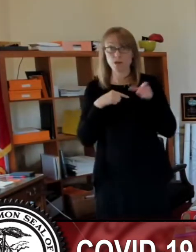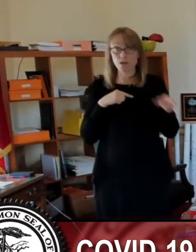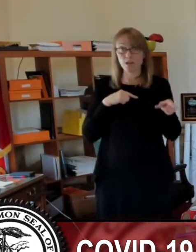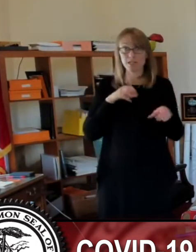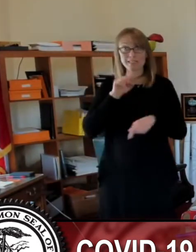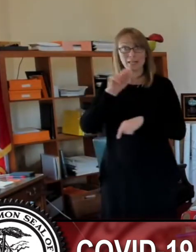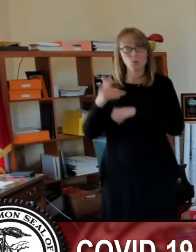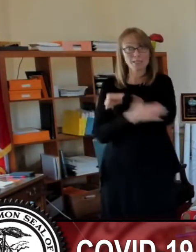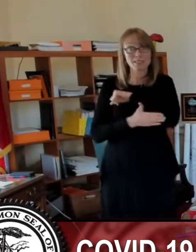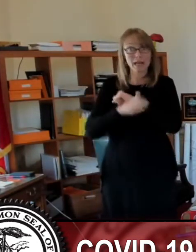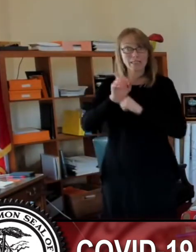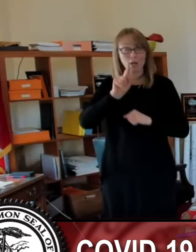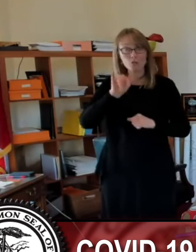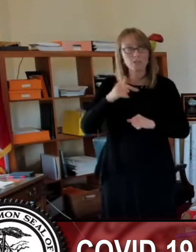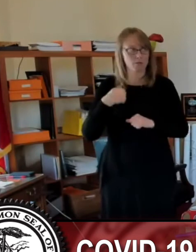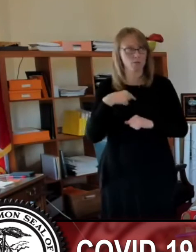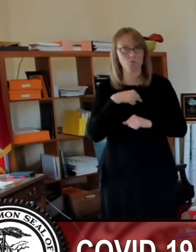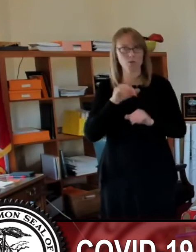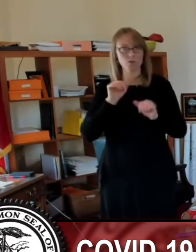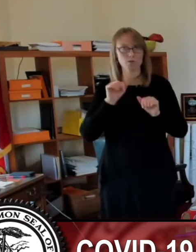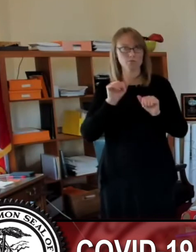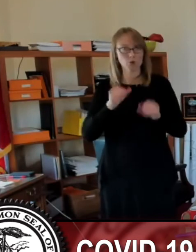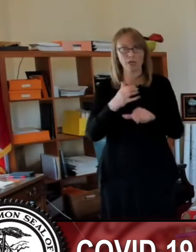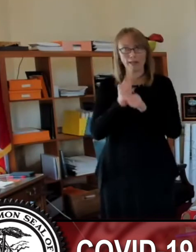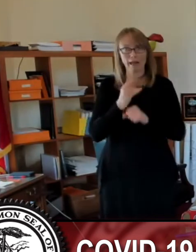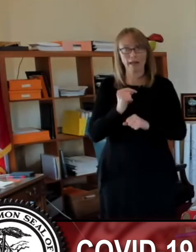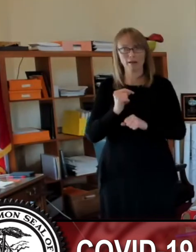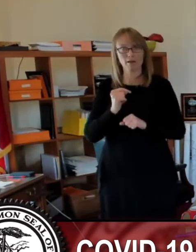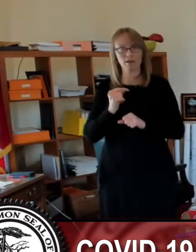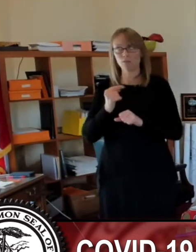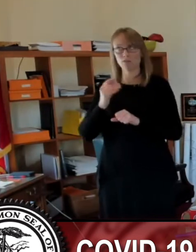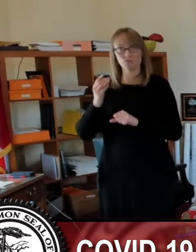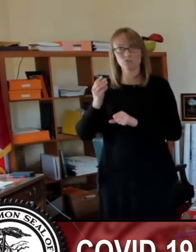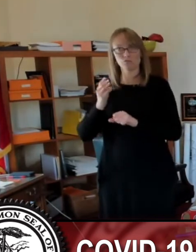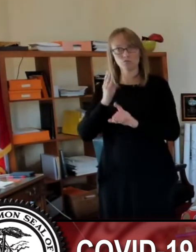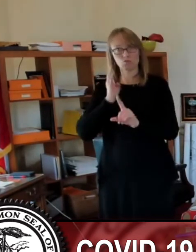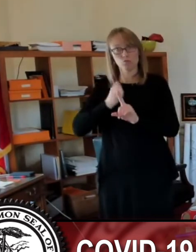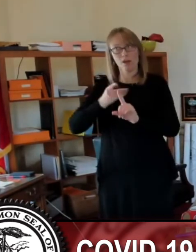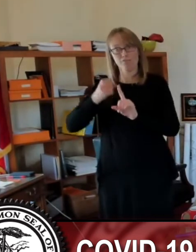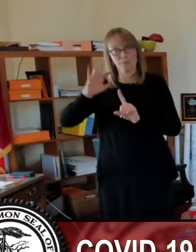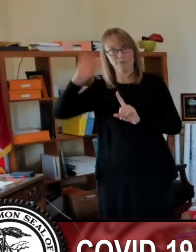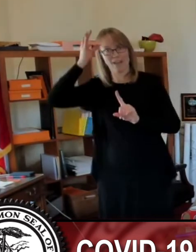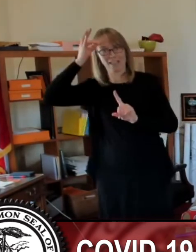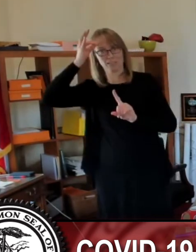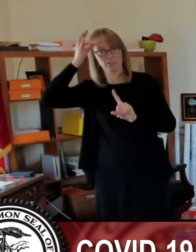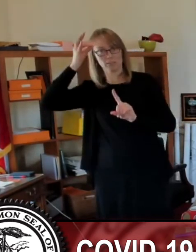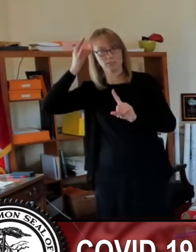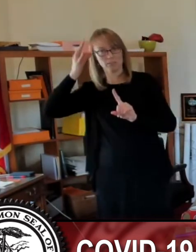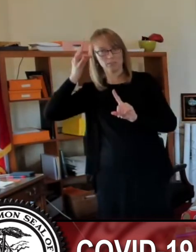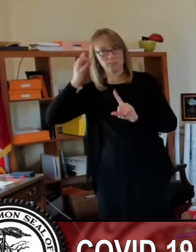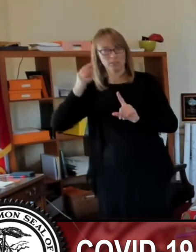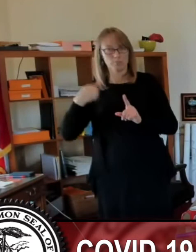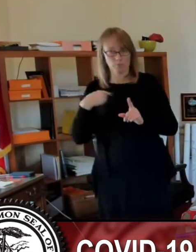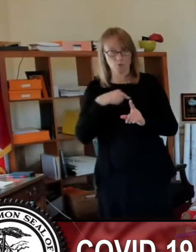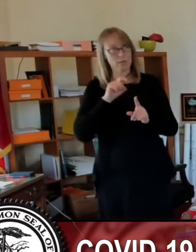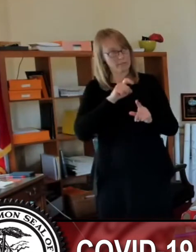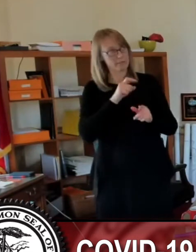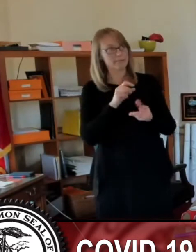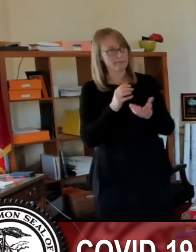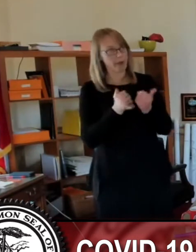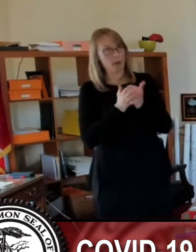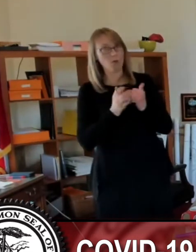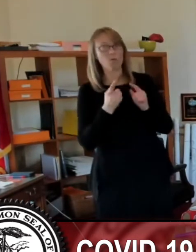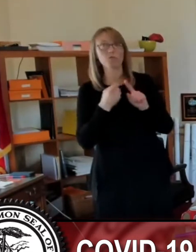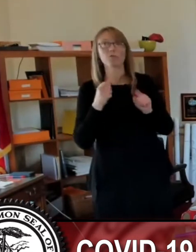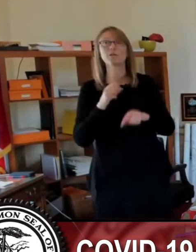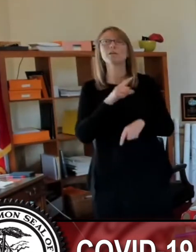I don't know at this point exactly how that will go, but certainly we need the help of our state representatives and our state senators to